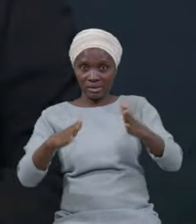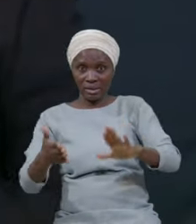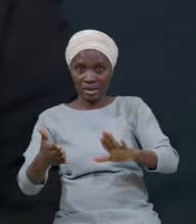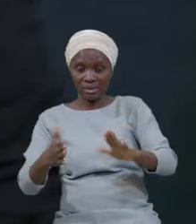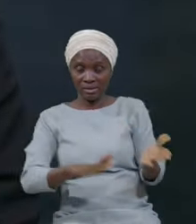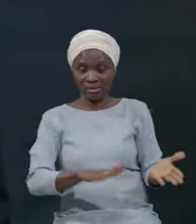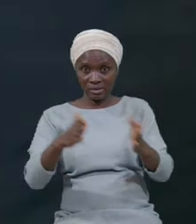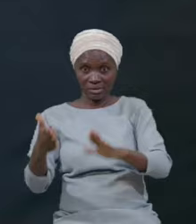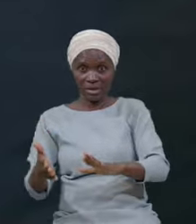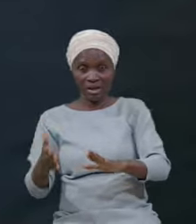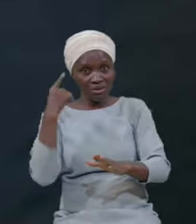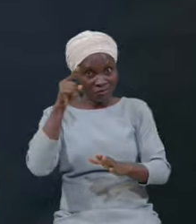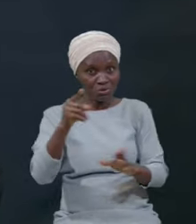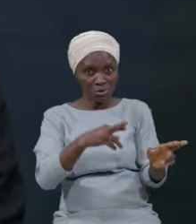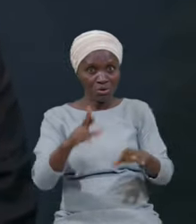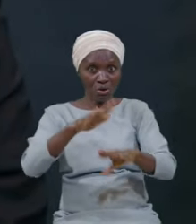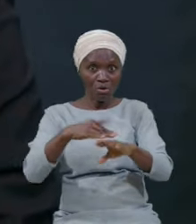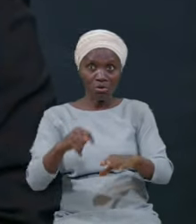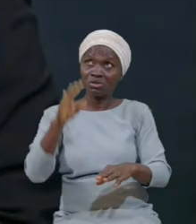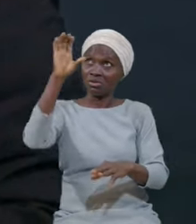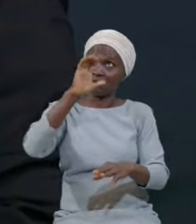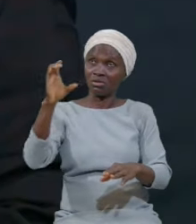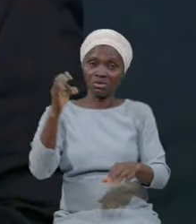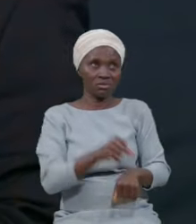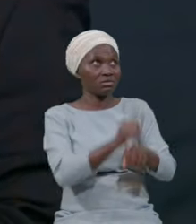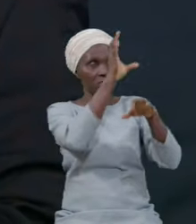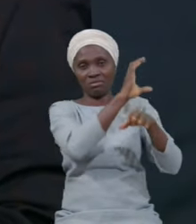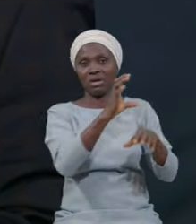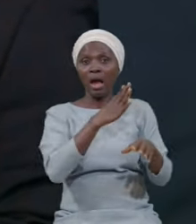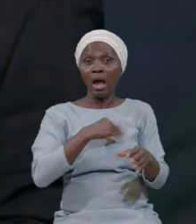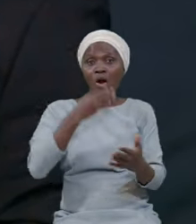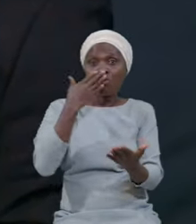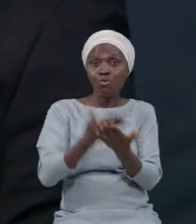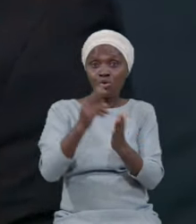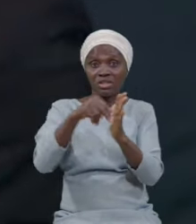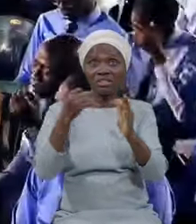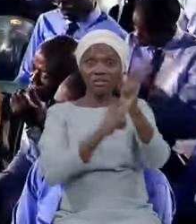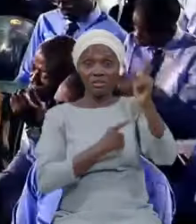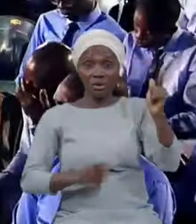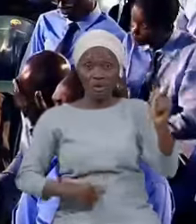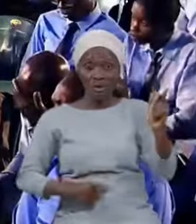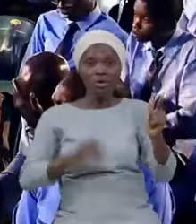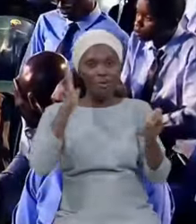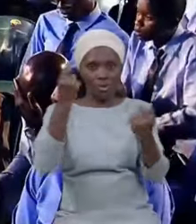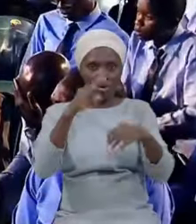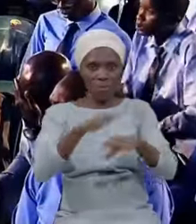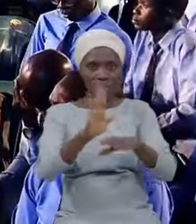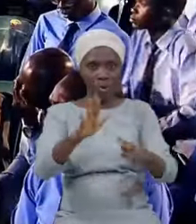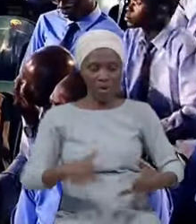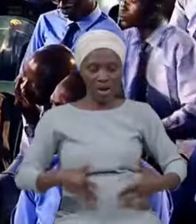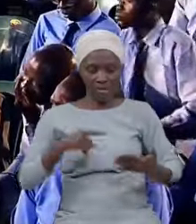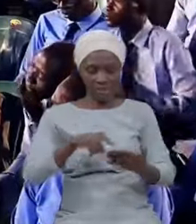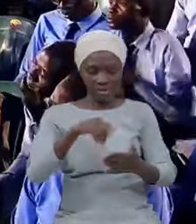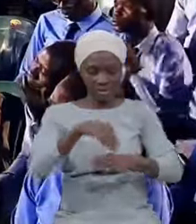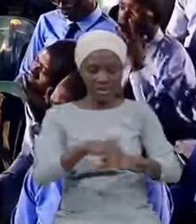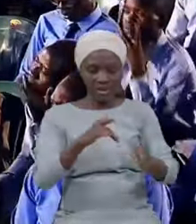the goodness of the Lord and the favor of the Lord will be upon your life tonight in Jesus' name. Look at verse